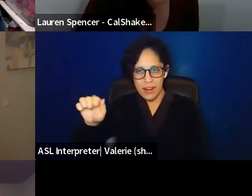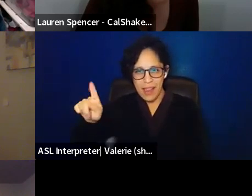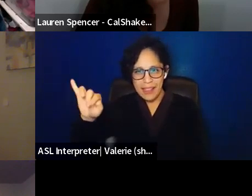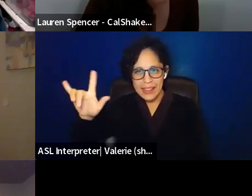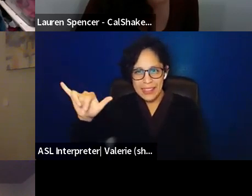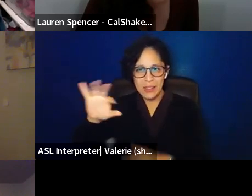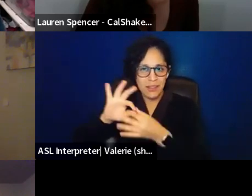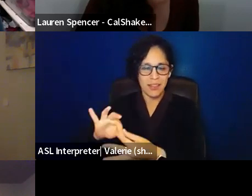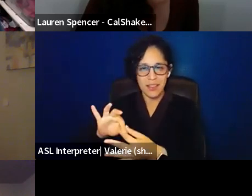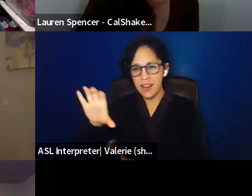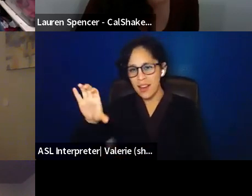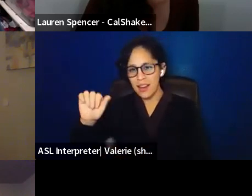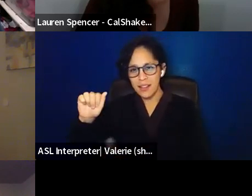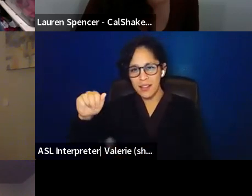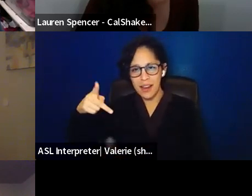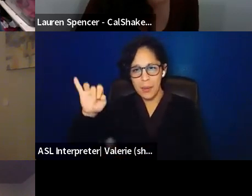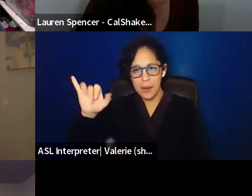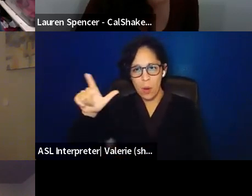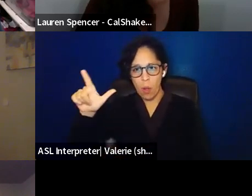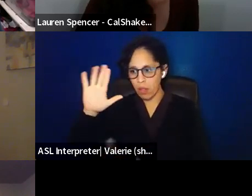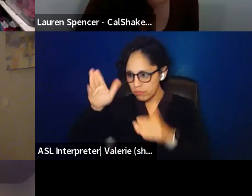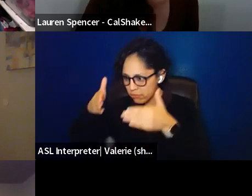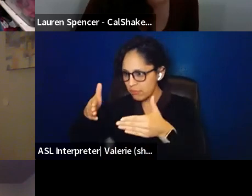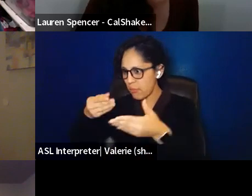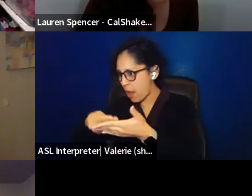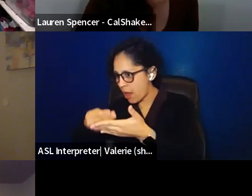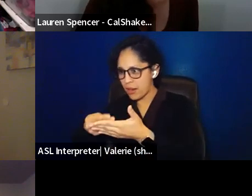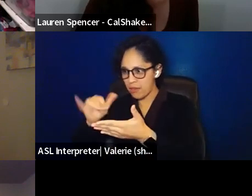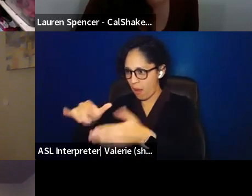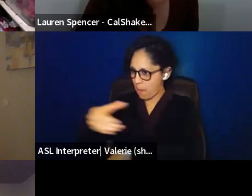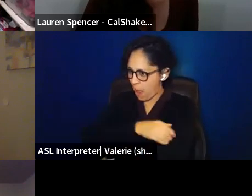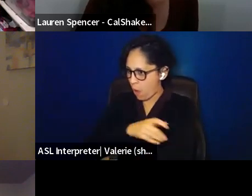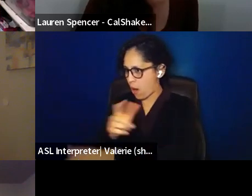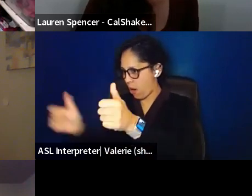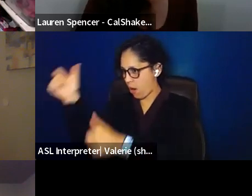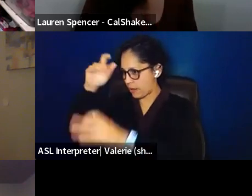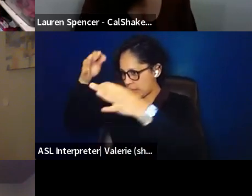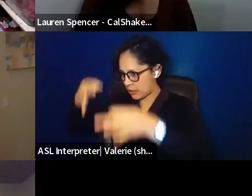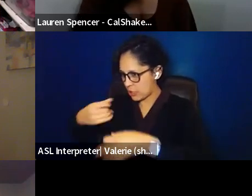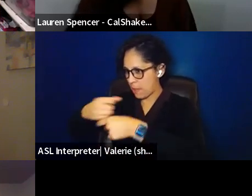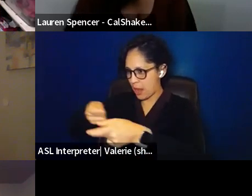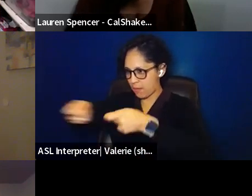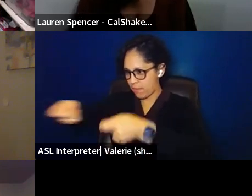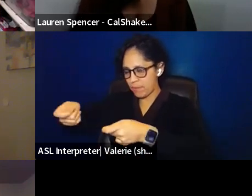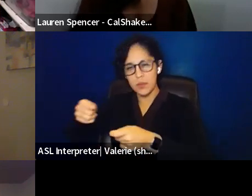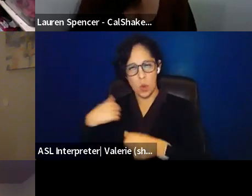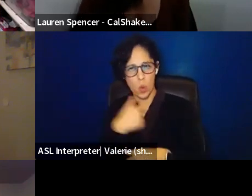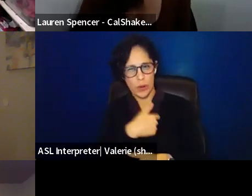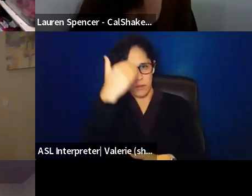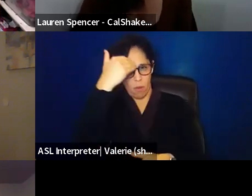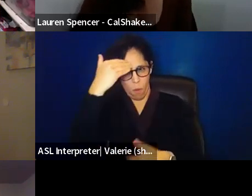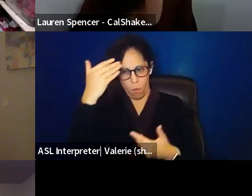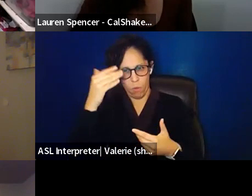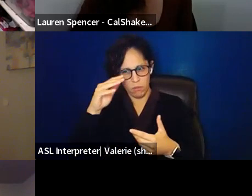quite capitalistic way of producing in the regional American theater. So we're sort of very aware of that and trying to find ways to